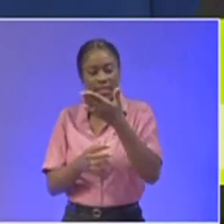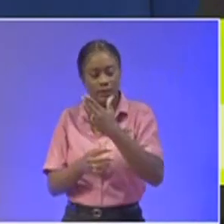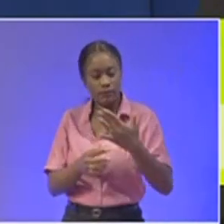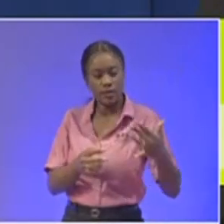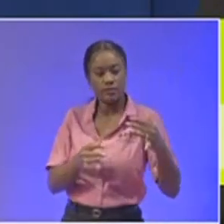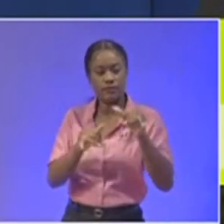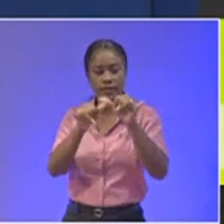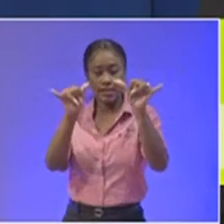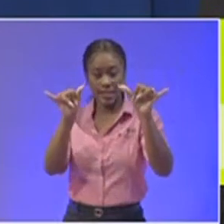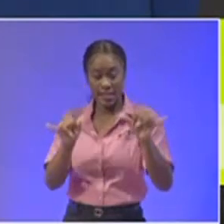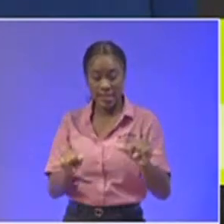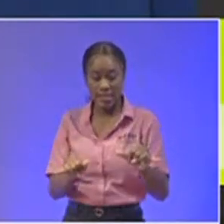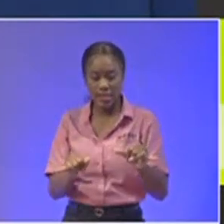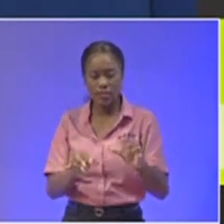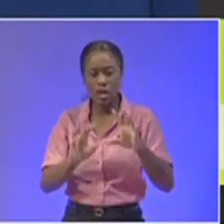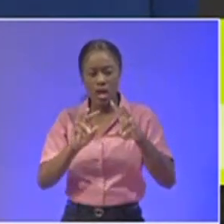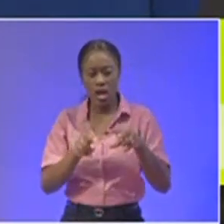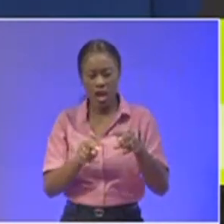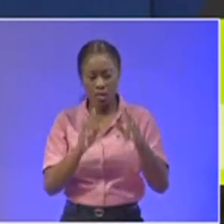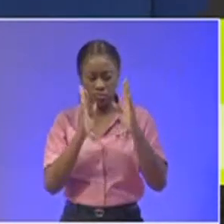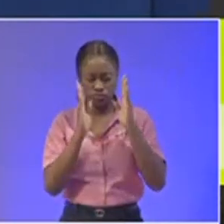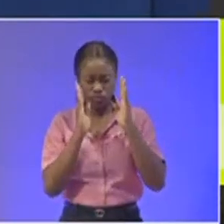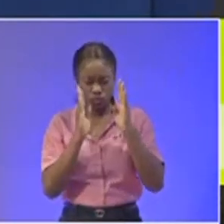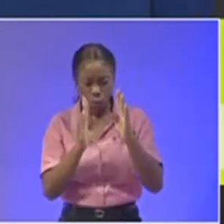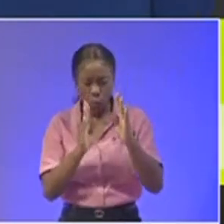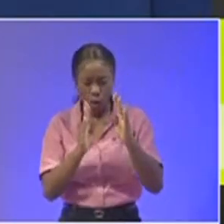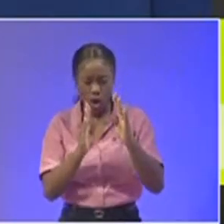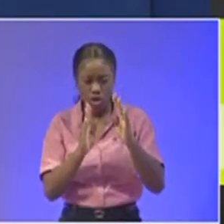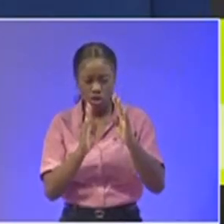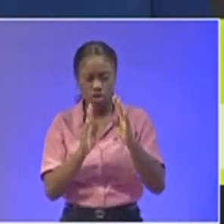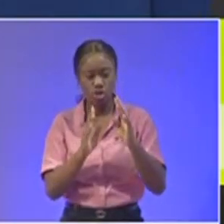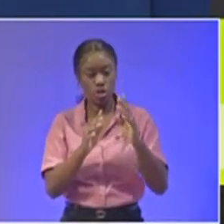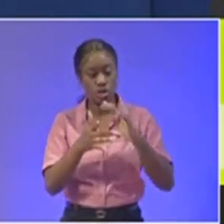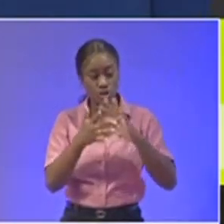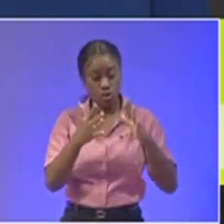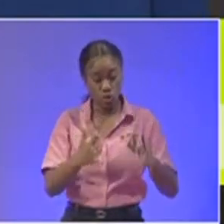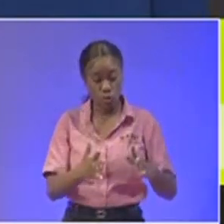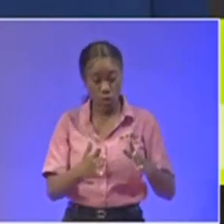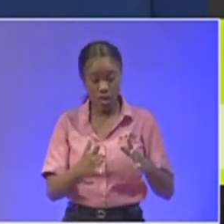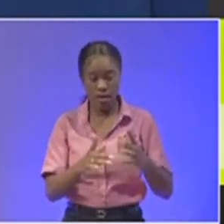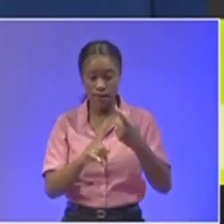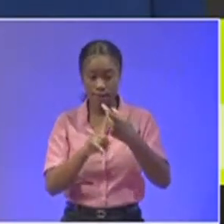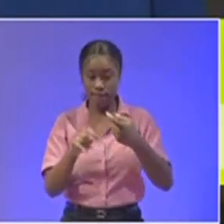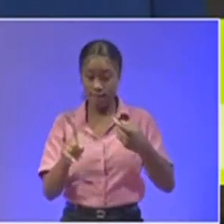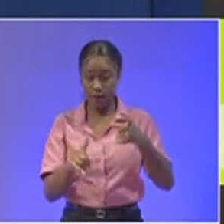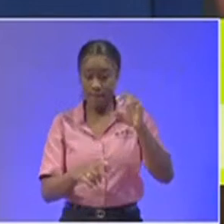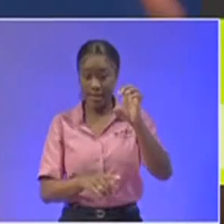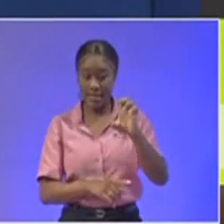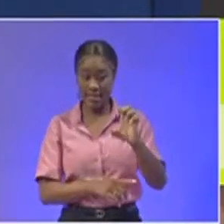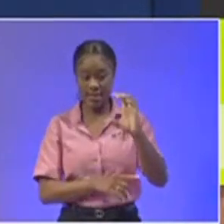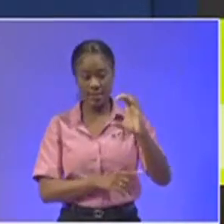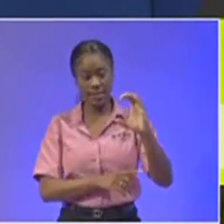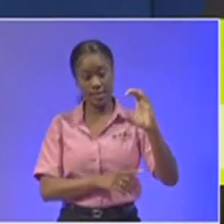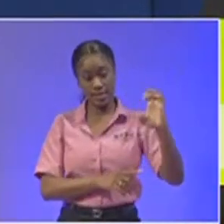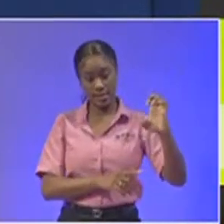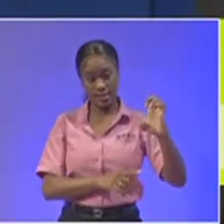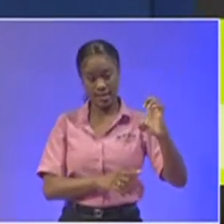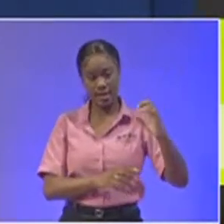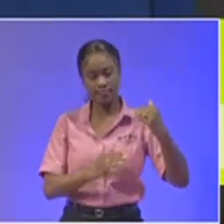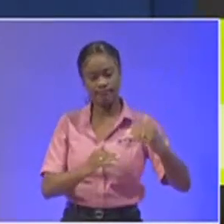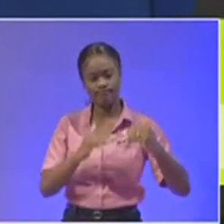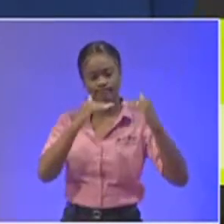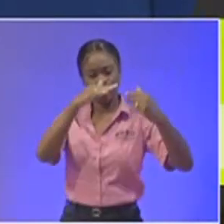systems that would allow us to track our students from the ECCE level straight into the other levels